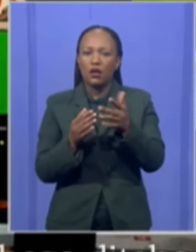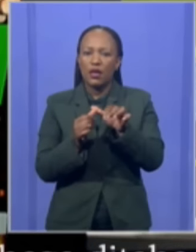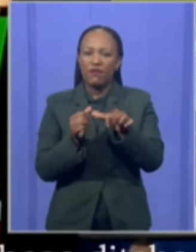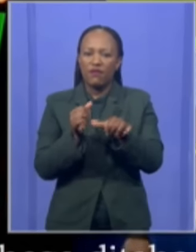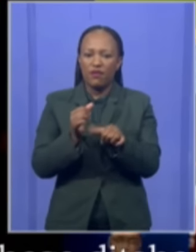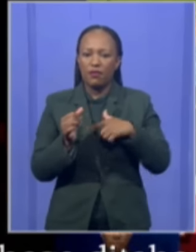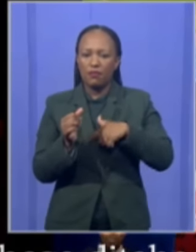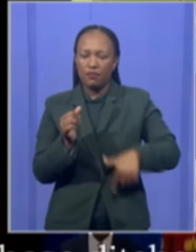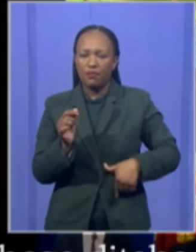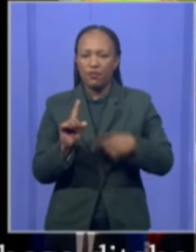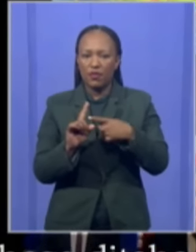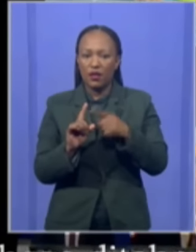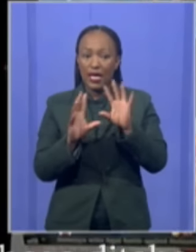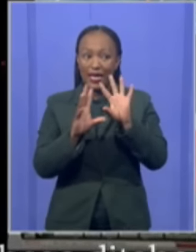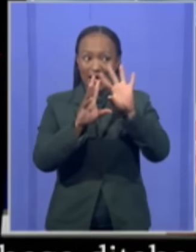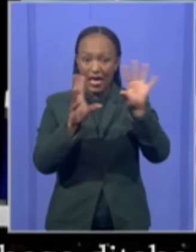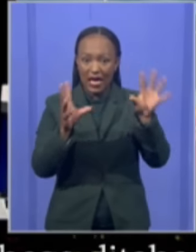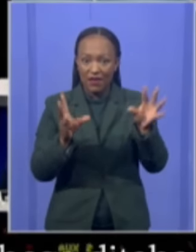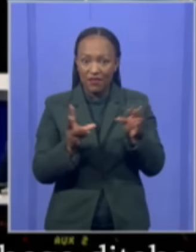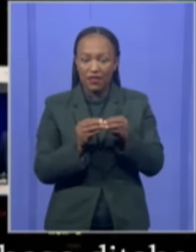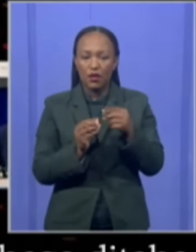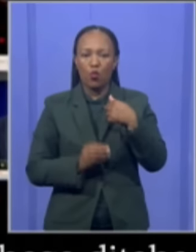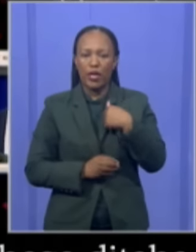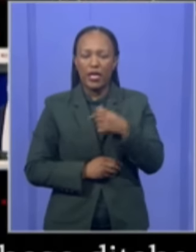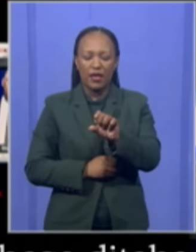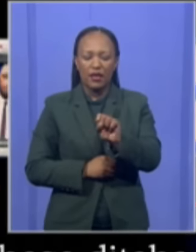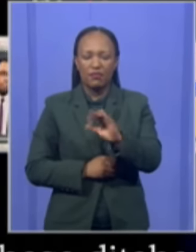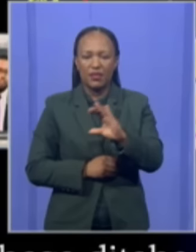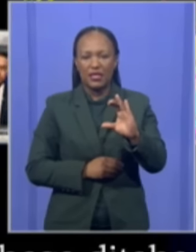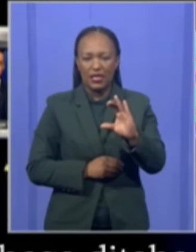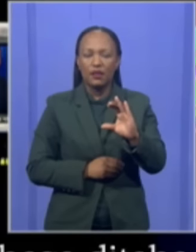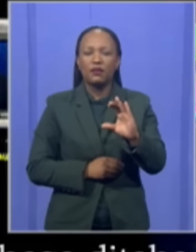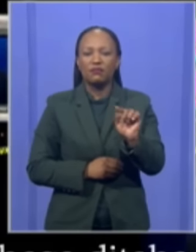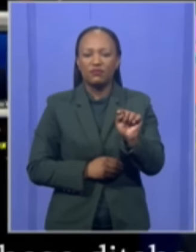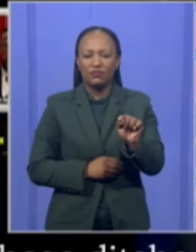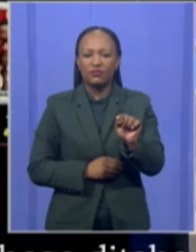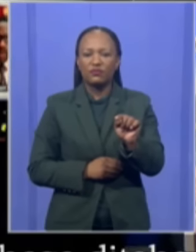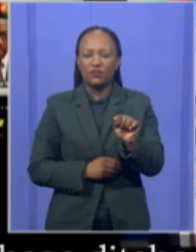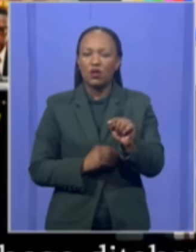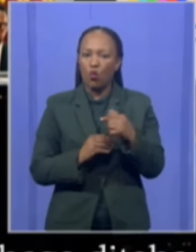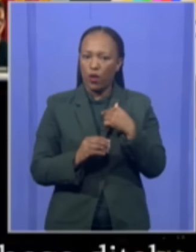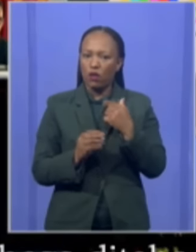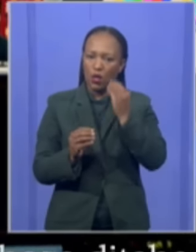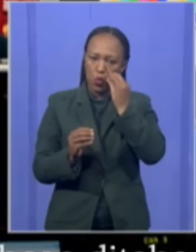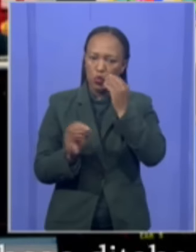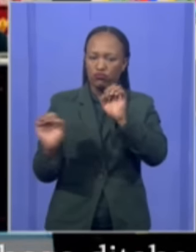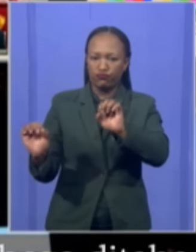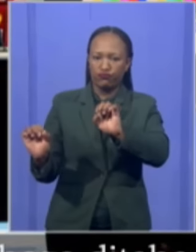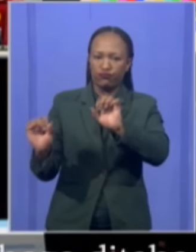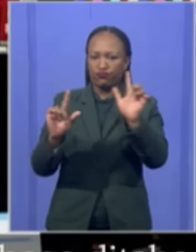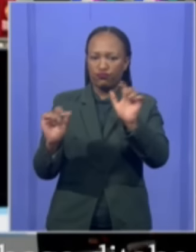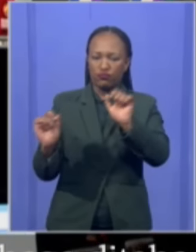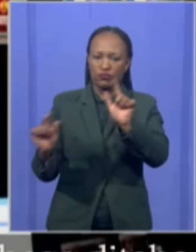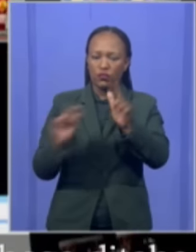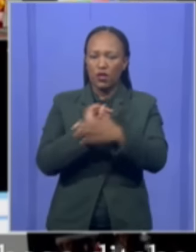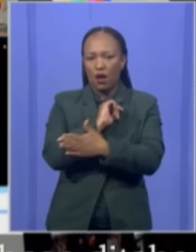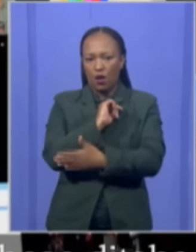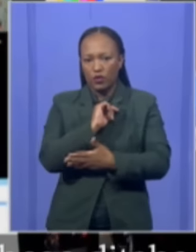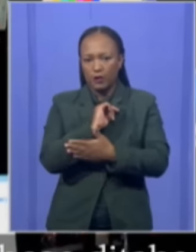tšotlhe tše ka moka rena bjalo ka SABC re le pele ga tšona re fa setšhaba ditaba di a